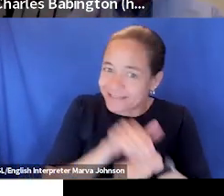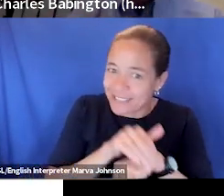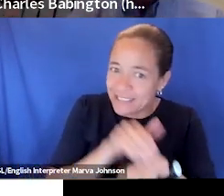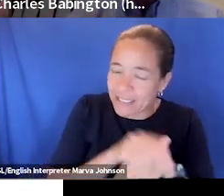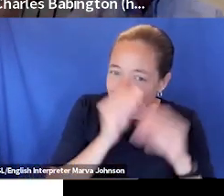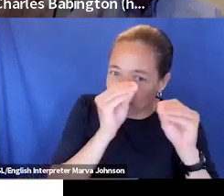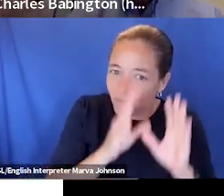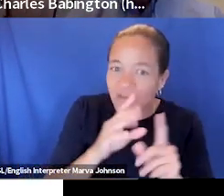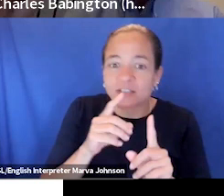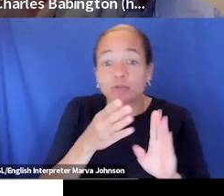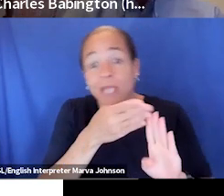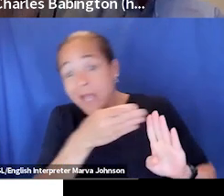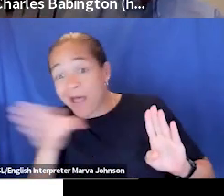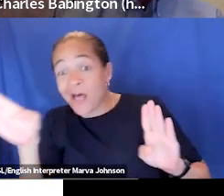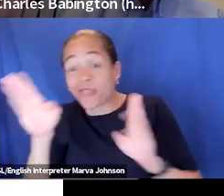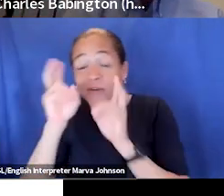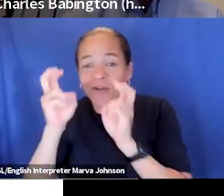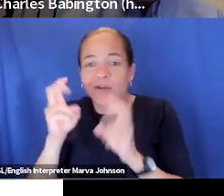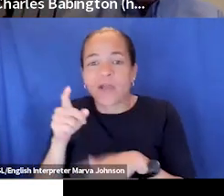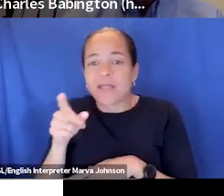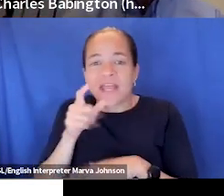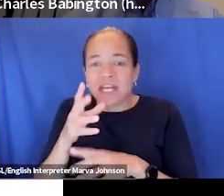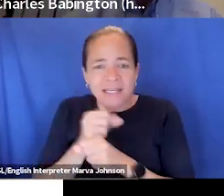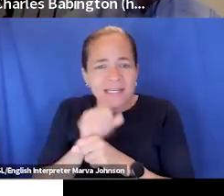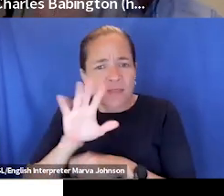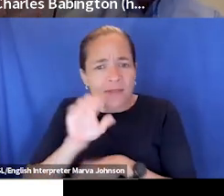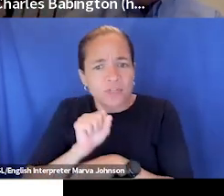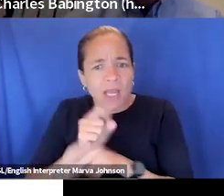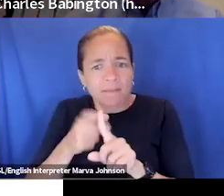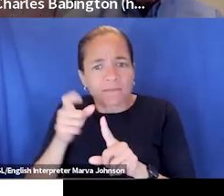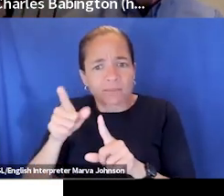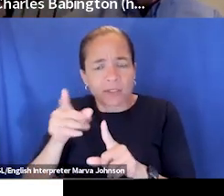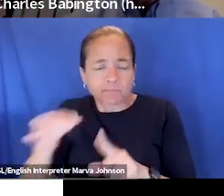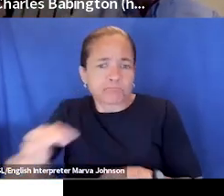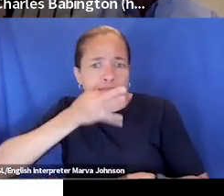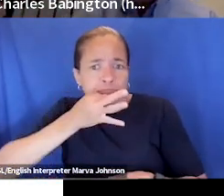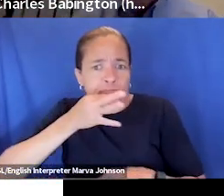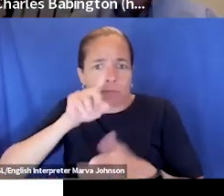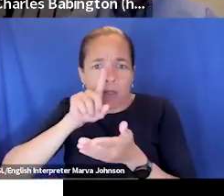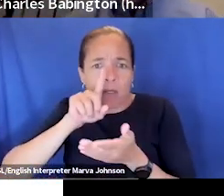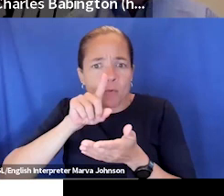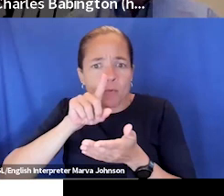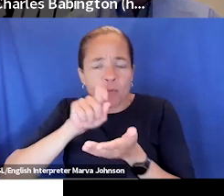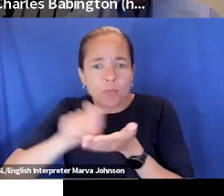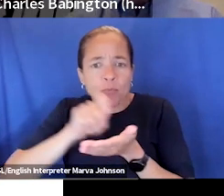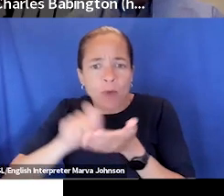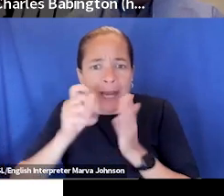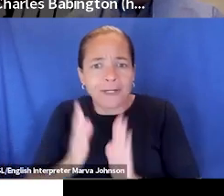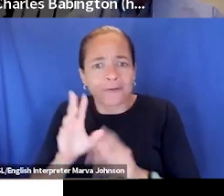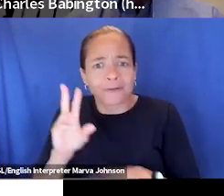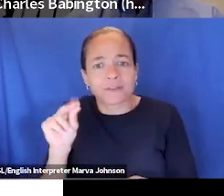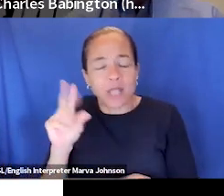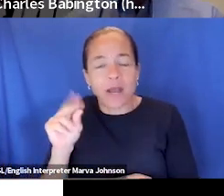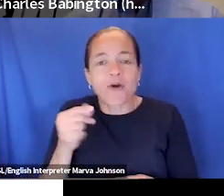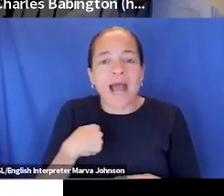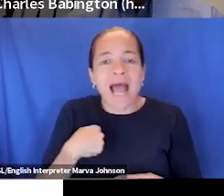the other subjects, they didn't get their job because they're great writers, mainly because they're great researchers and thinkers. So I think a lot of it comes